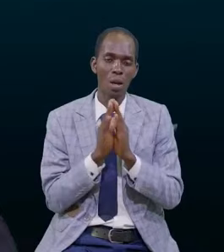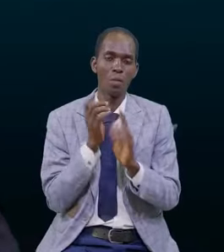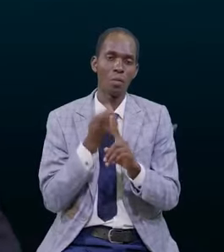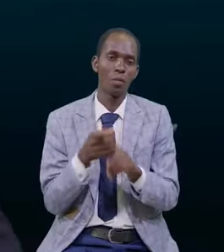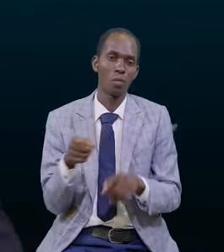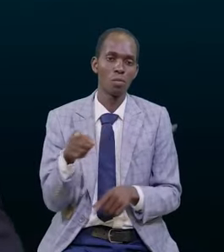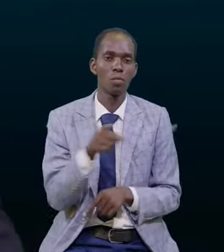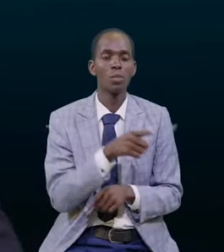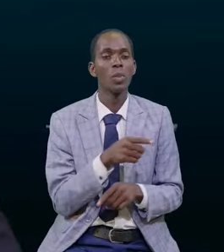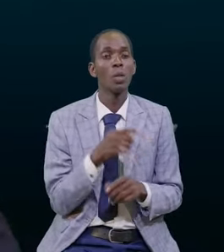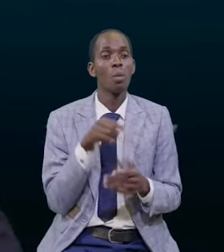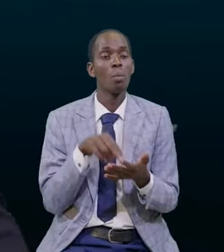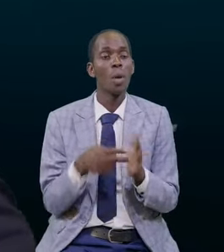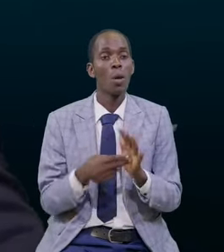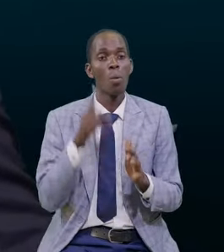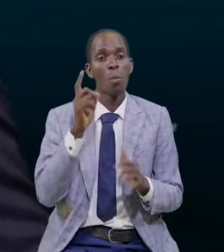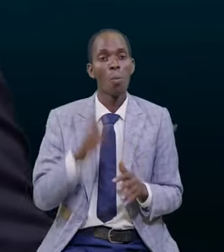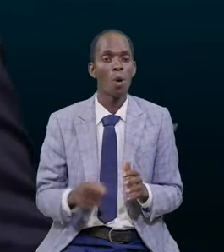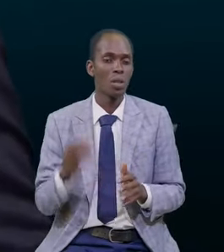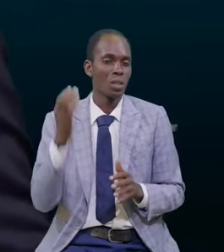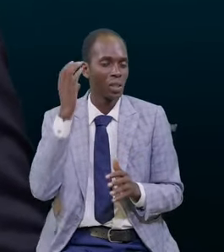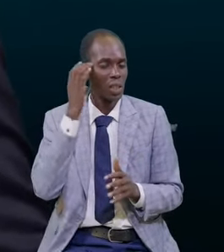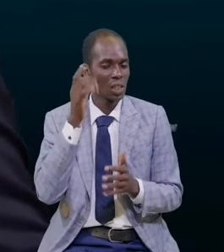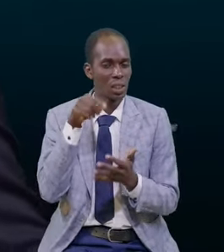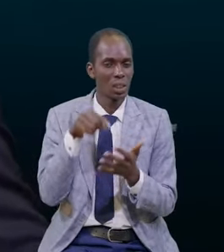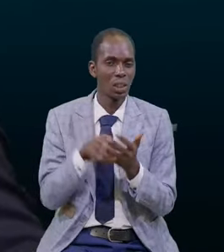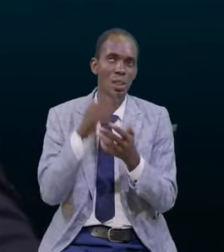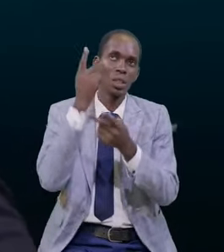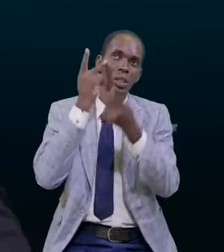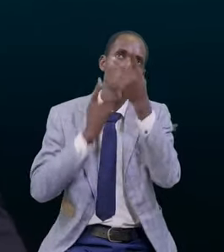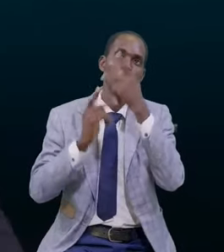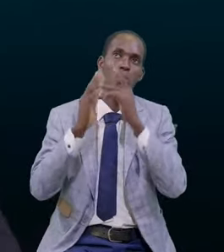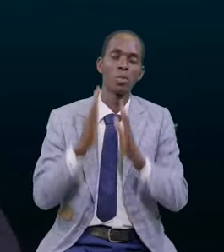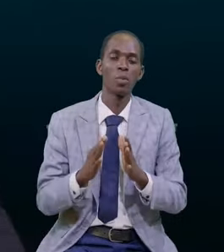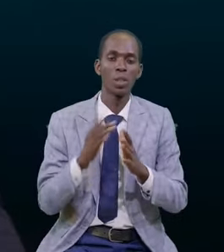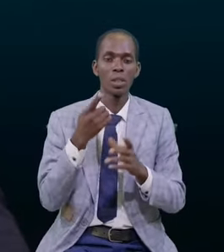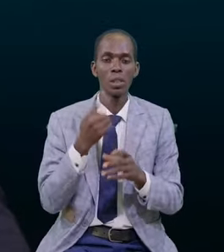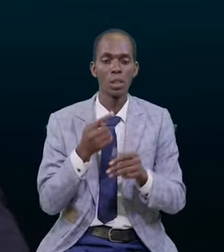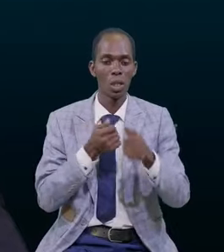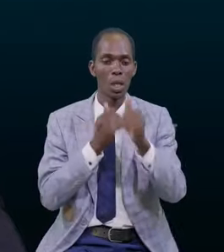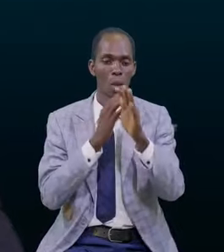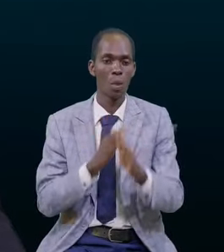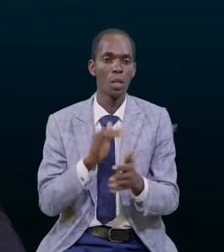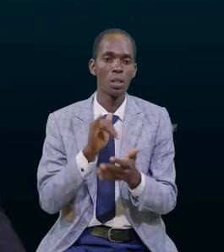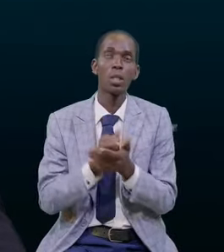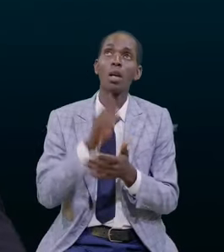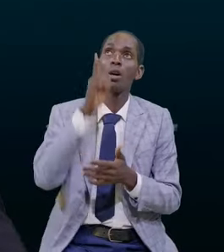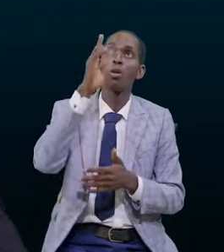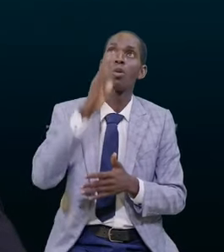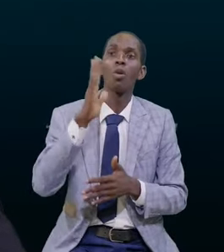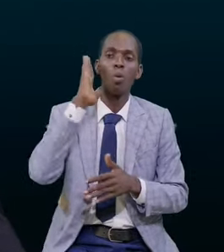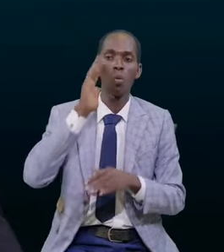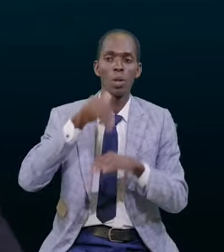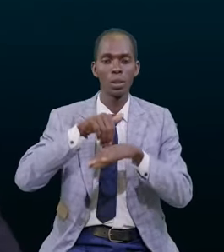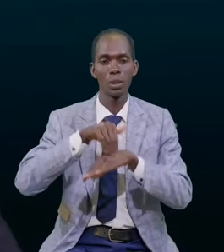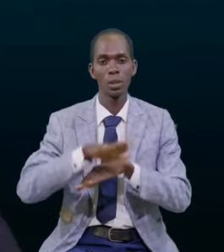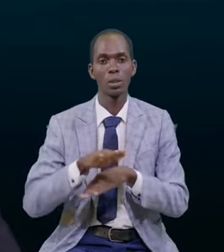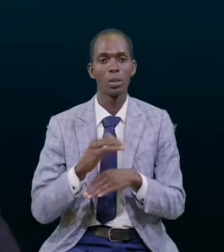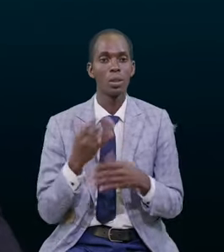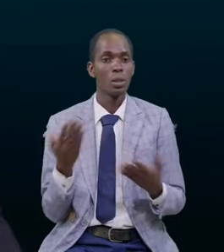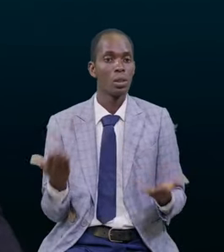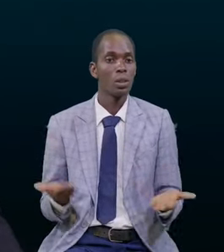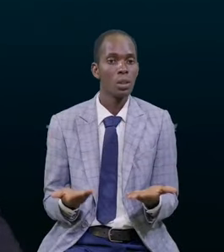Prophet this apostle that the Lord is going to send to us but then he was not only referred to in our text